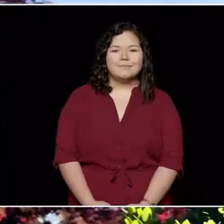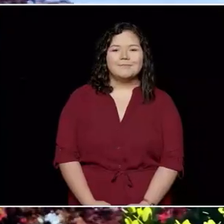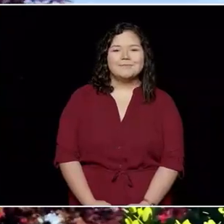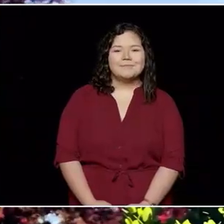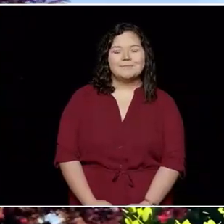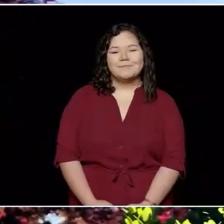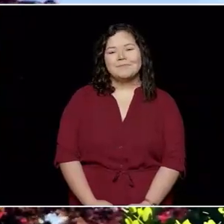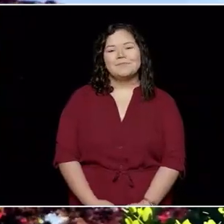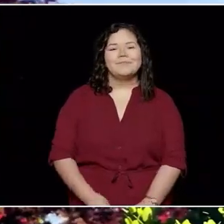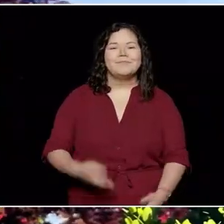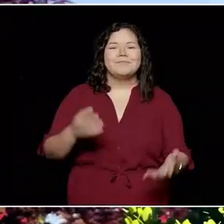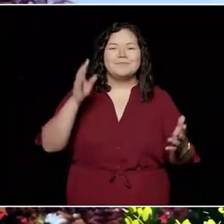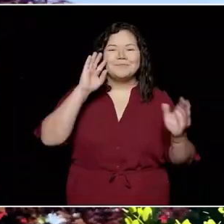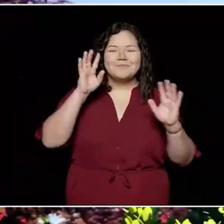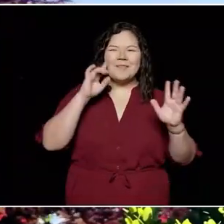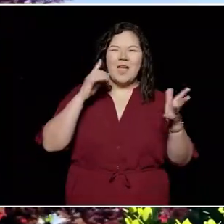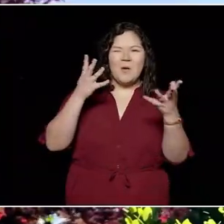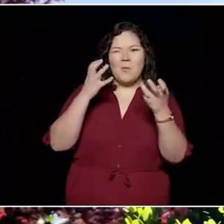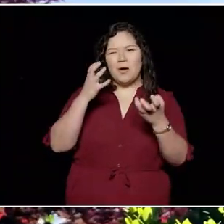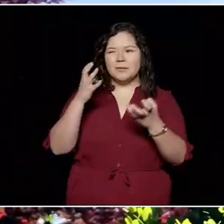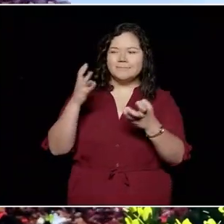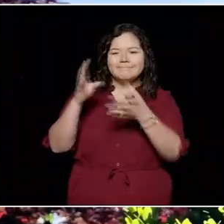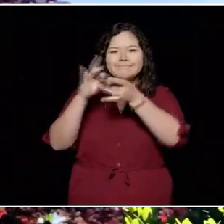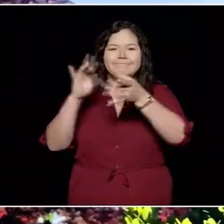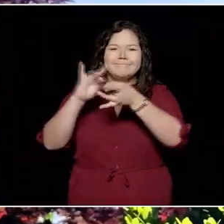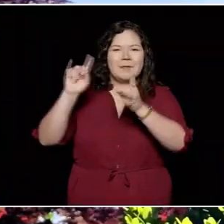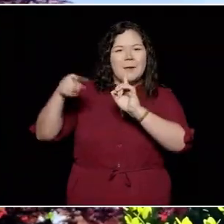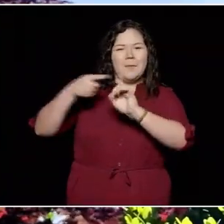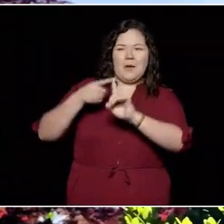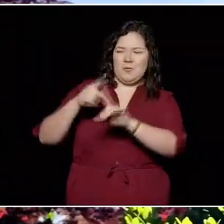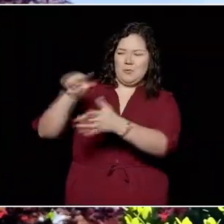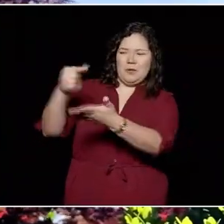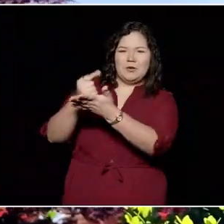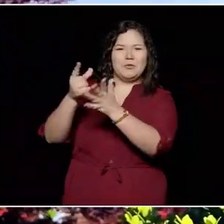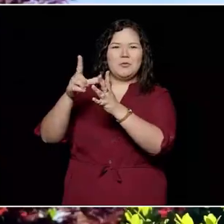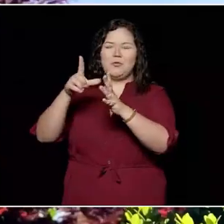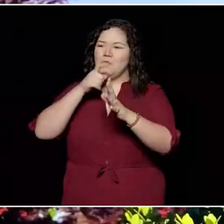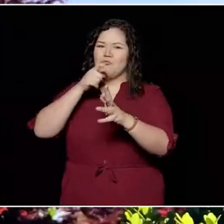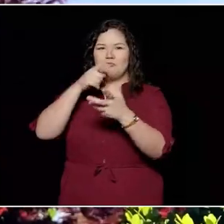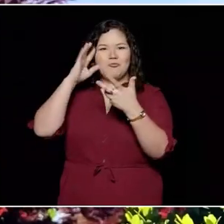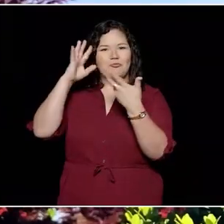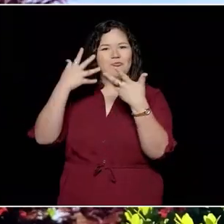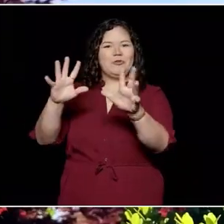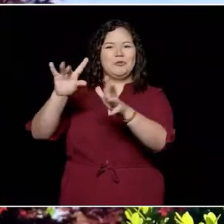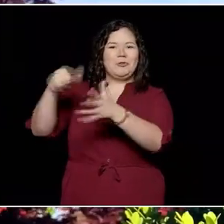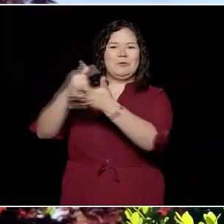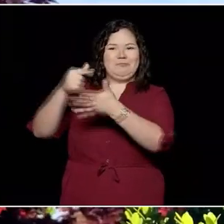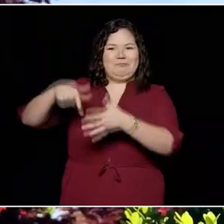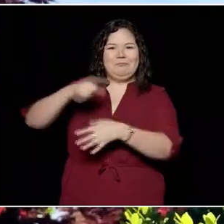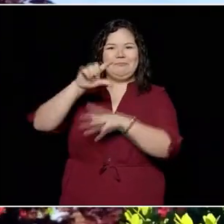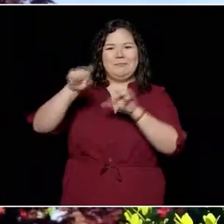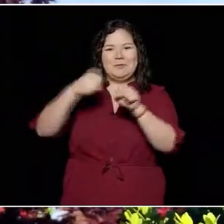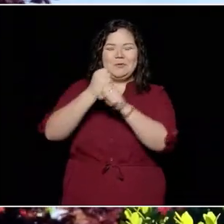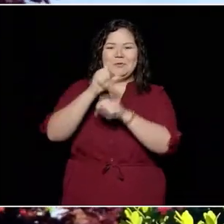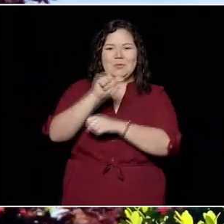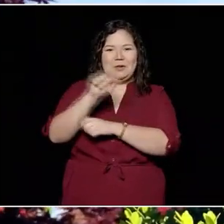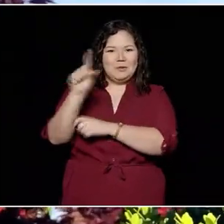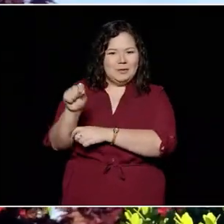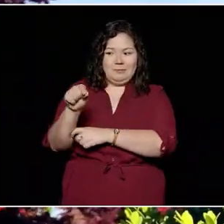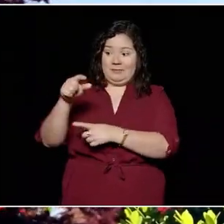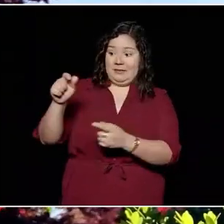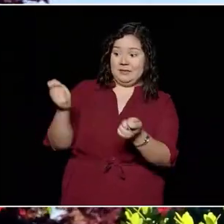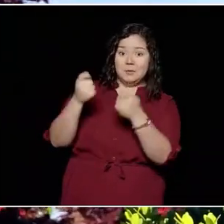give a huge shout out to our amazing Faculty of Arts graduates in the class of 2020. This ceremony today, it's different than any we've done